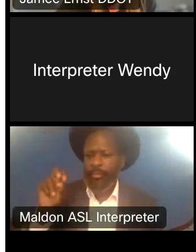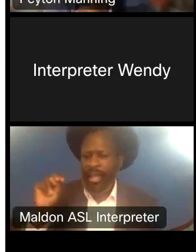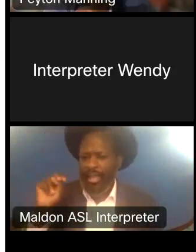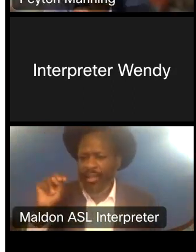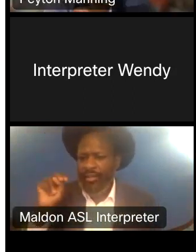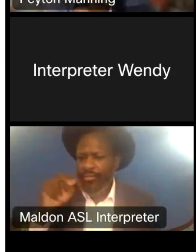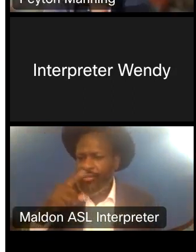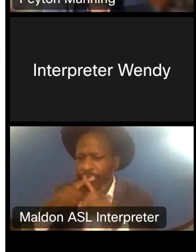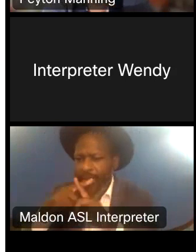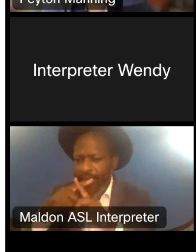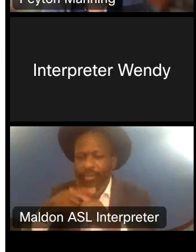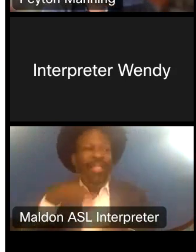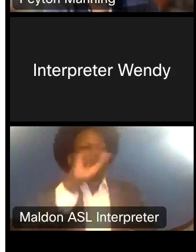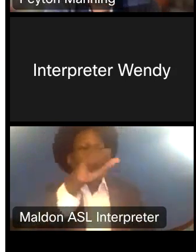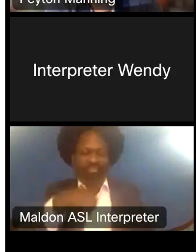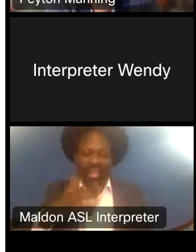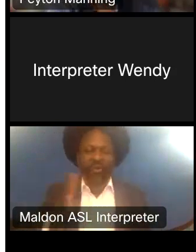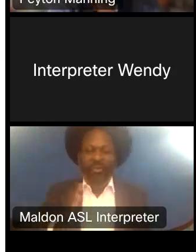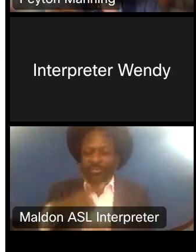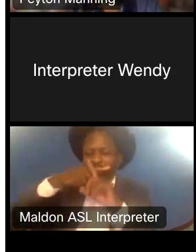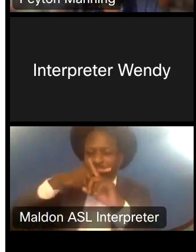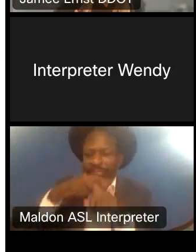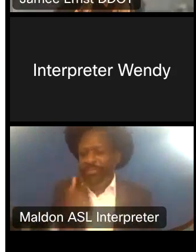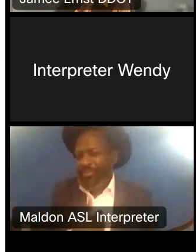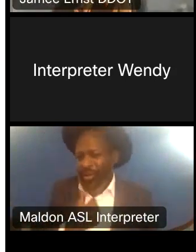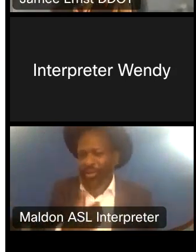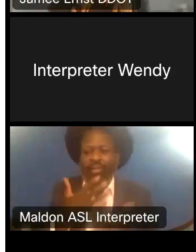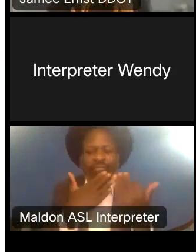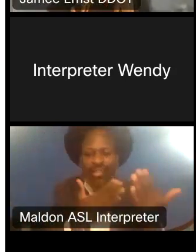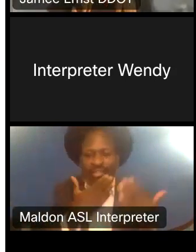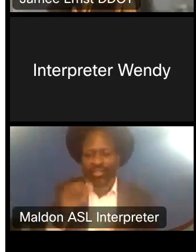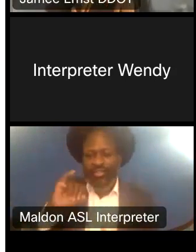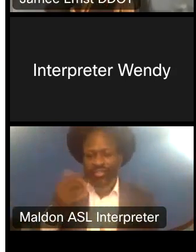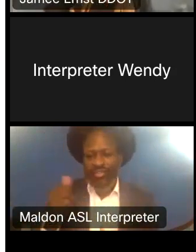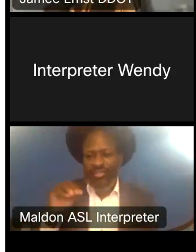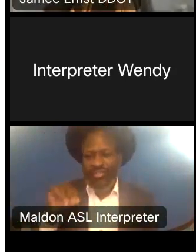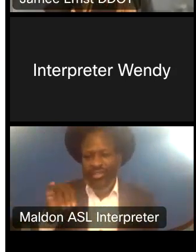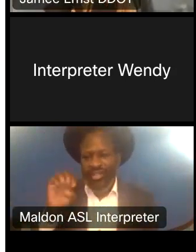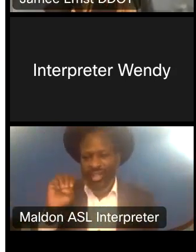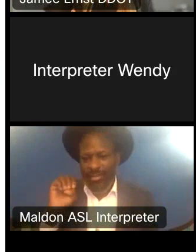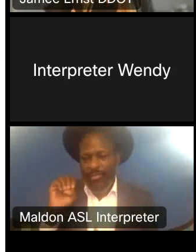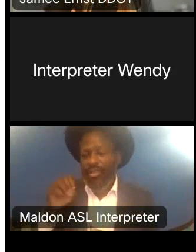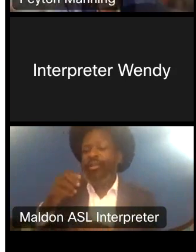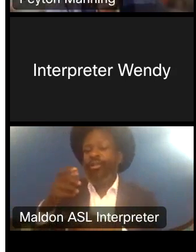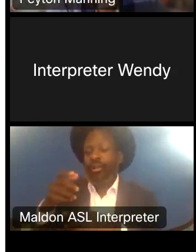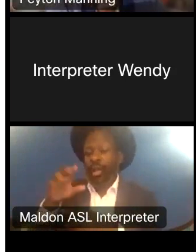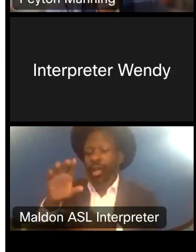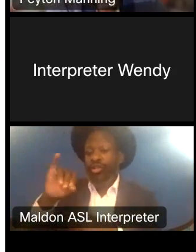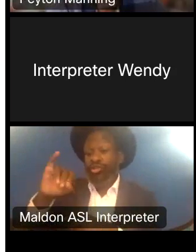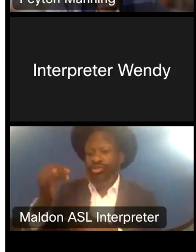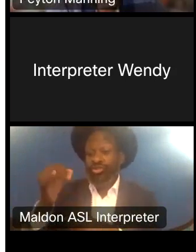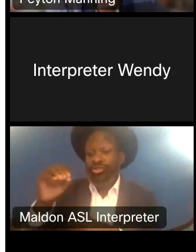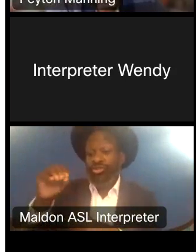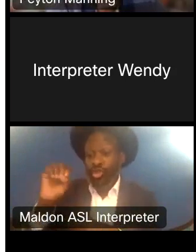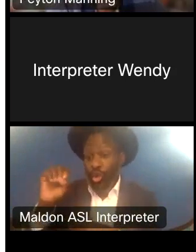I was unmuted. I'm sorry. Thank you so much, Jamie. I'm going to stick with the hand raise right now. Joe Bishop Hinchman, I see you've had your hand raised for a while,